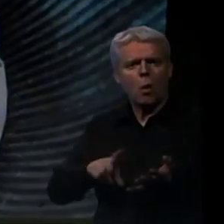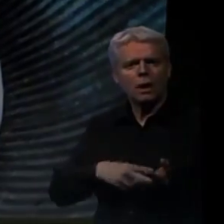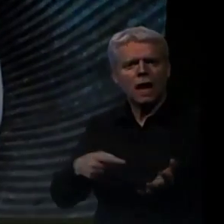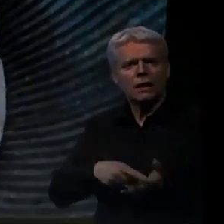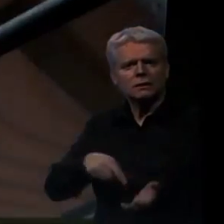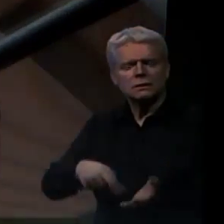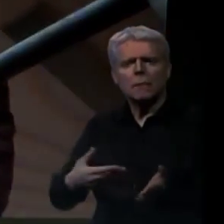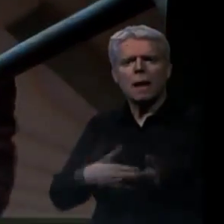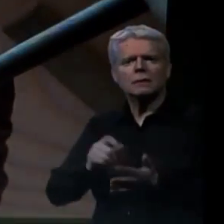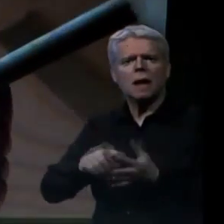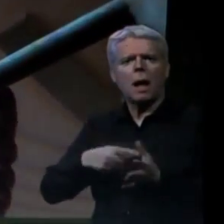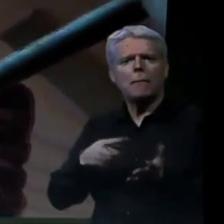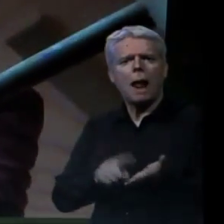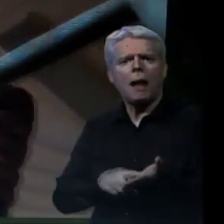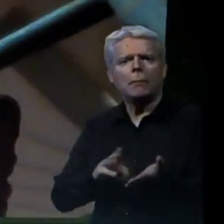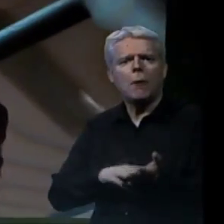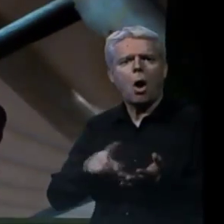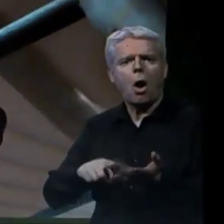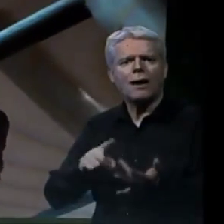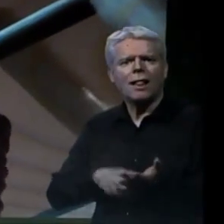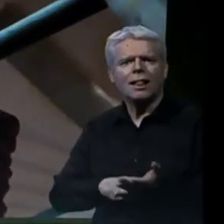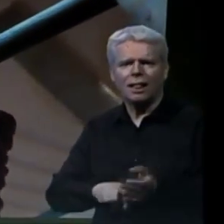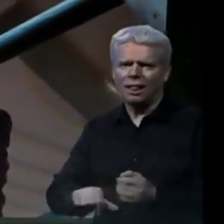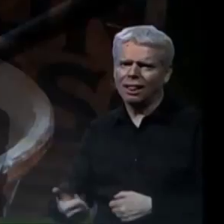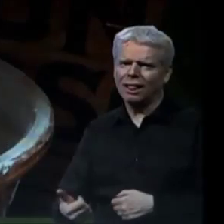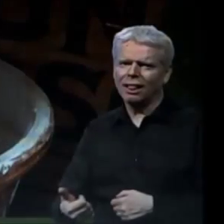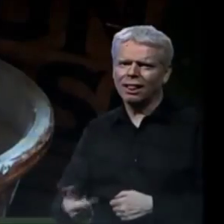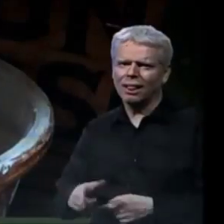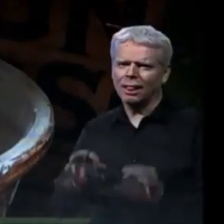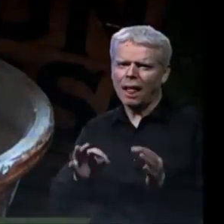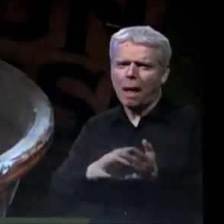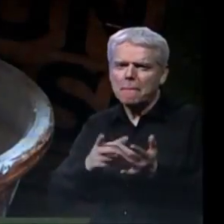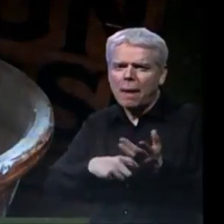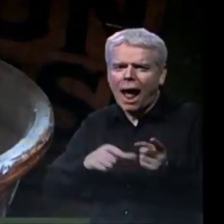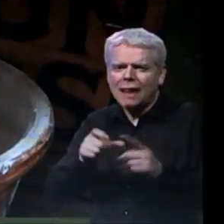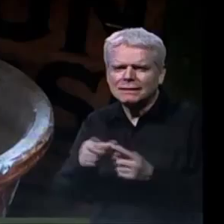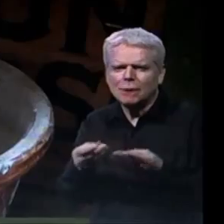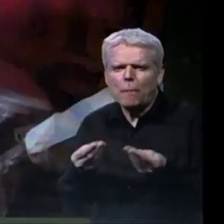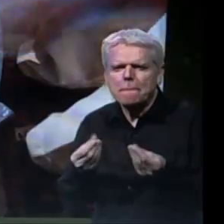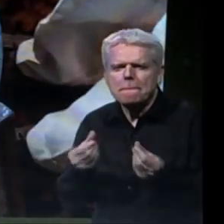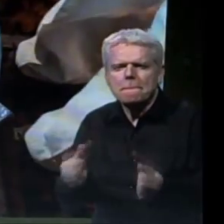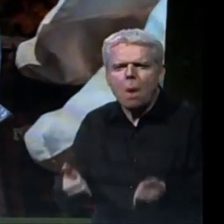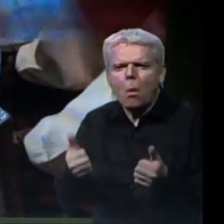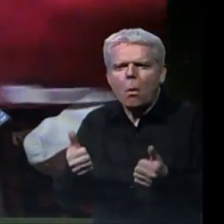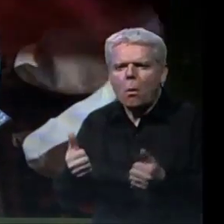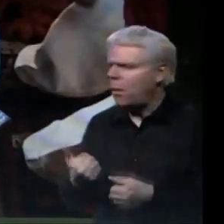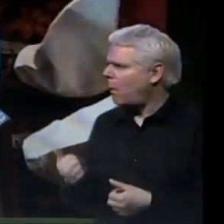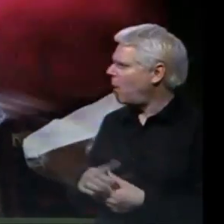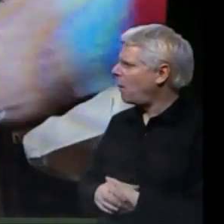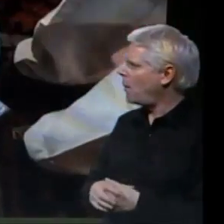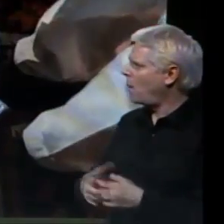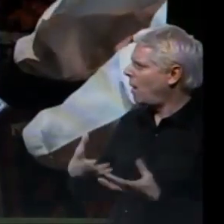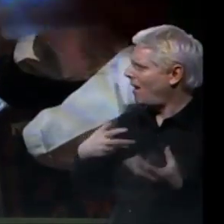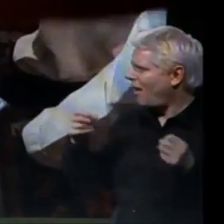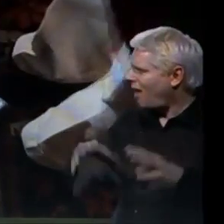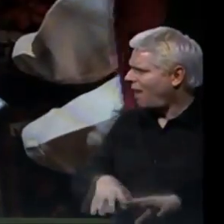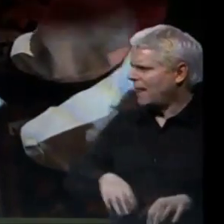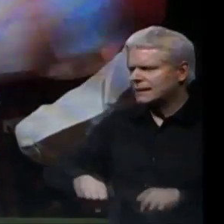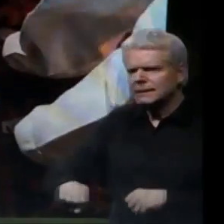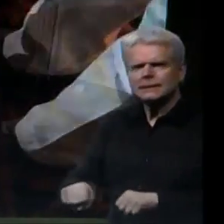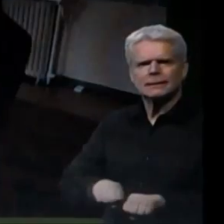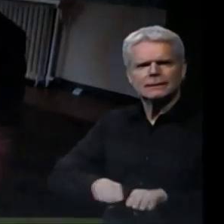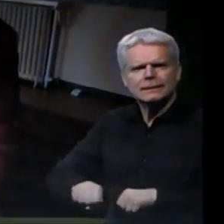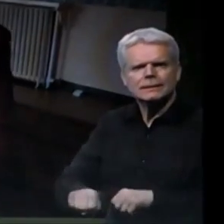oil, Sunlight's slogan was, "Mild because it's pure." Twist it one way and then the other, quite